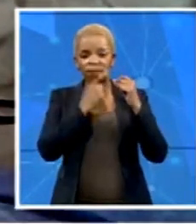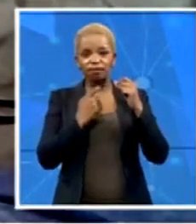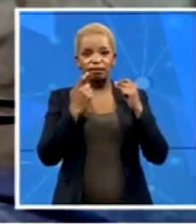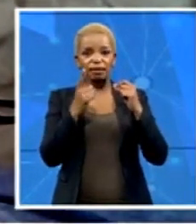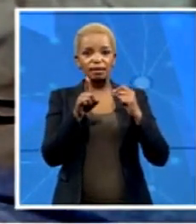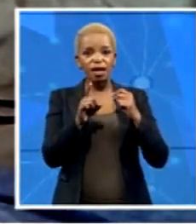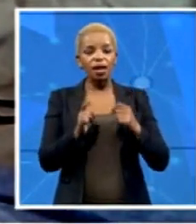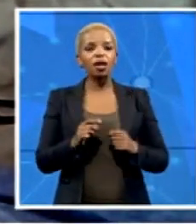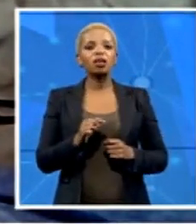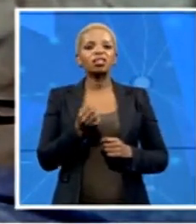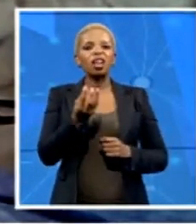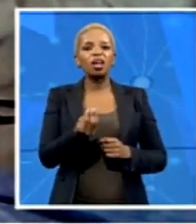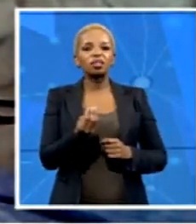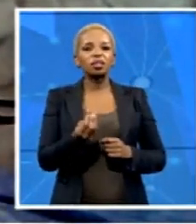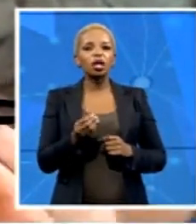haws.